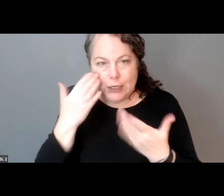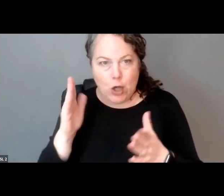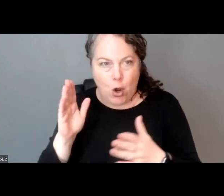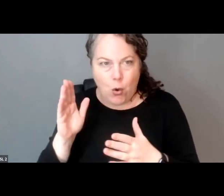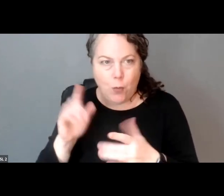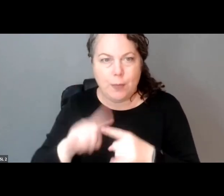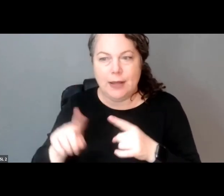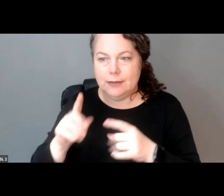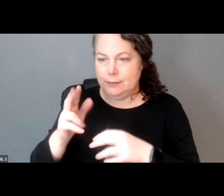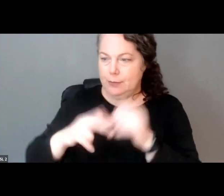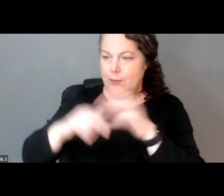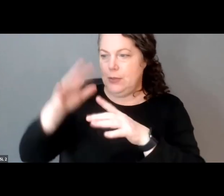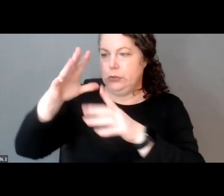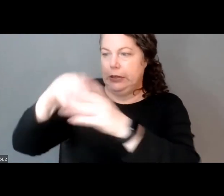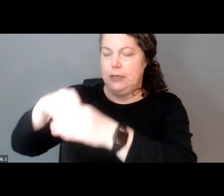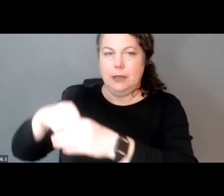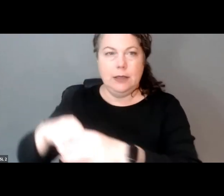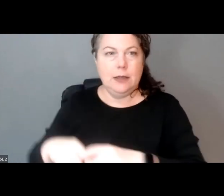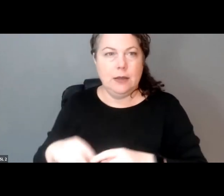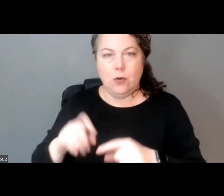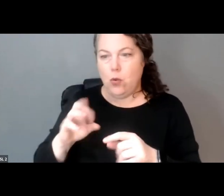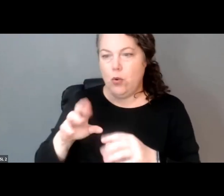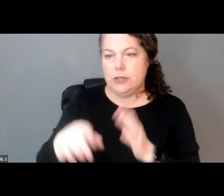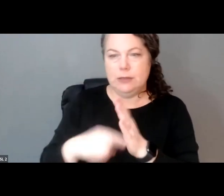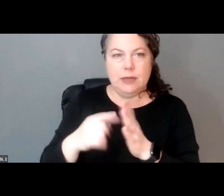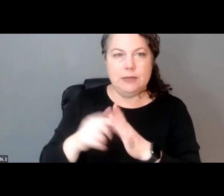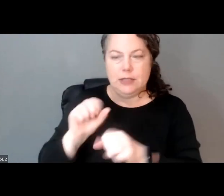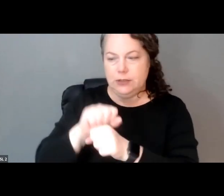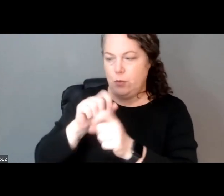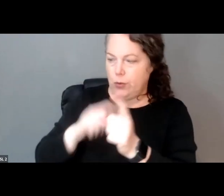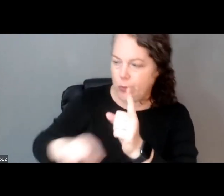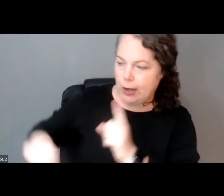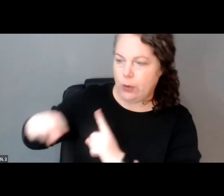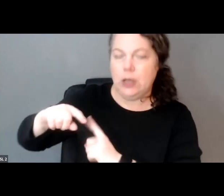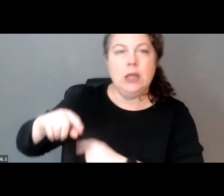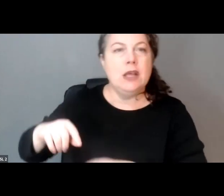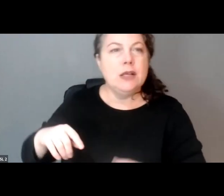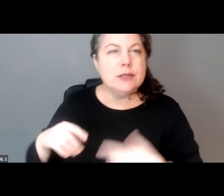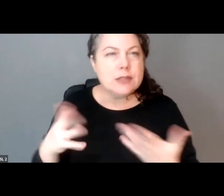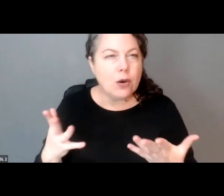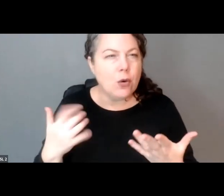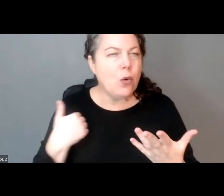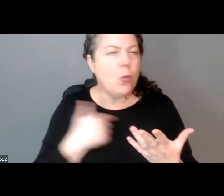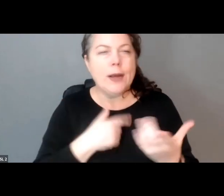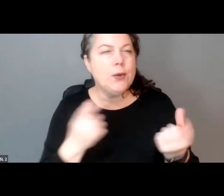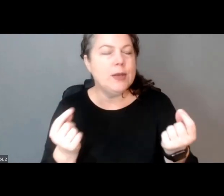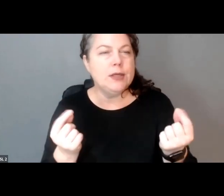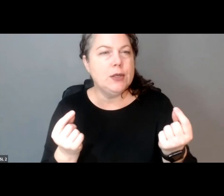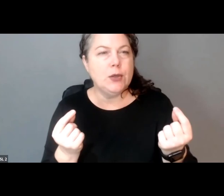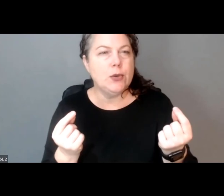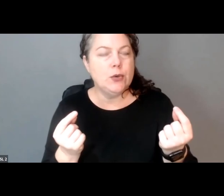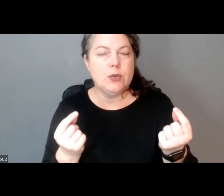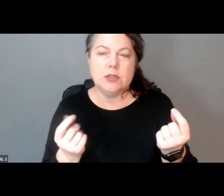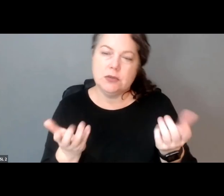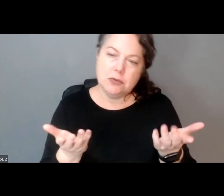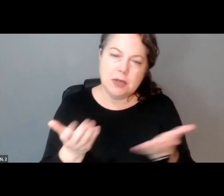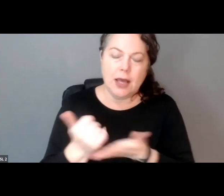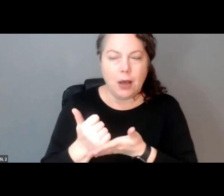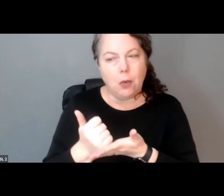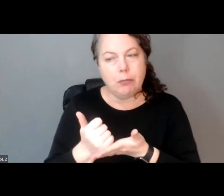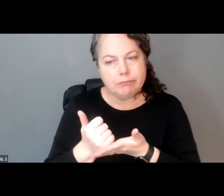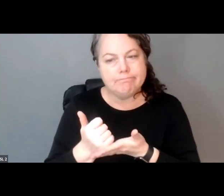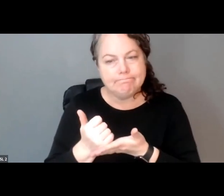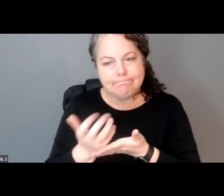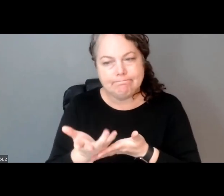sometimes it just coded around, right? So what can we do to raise the profile